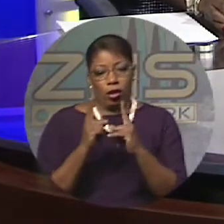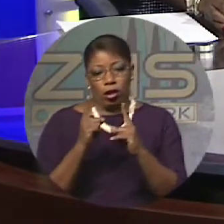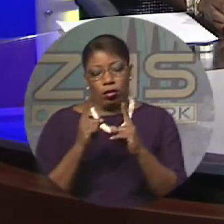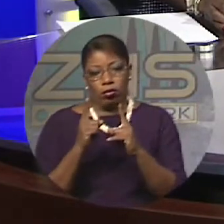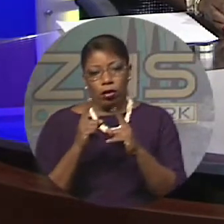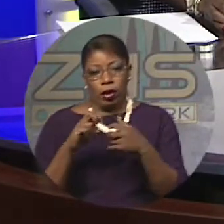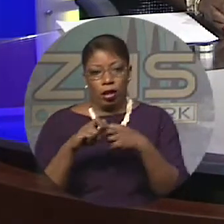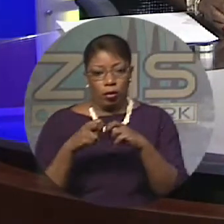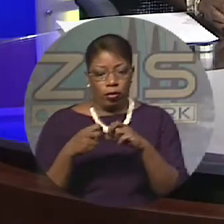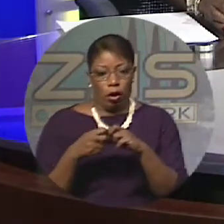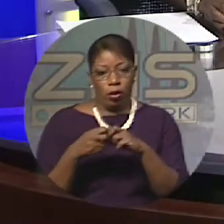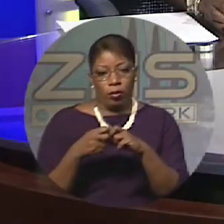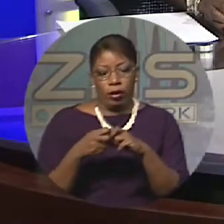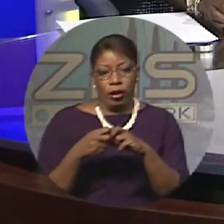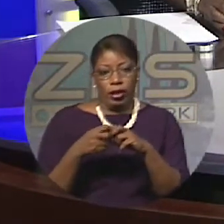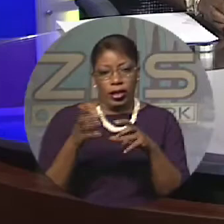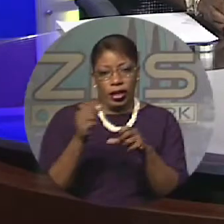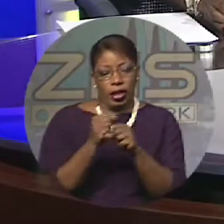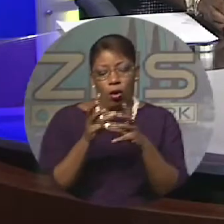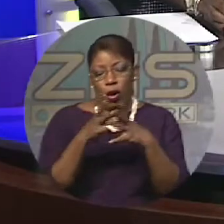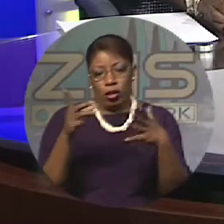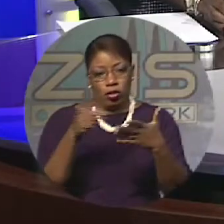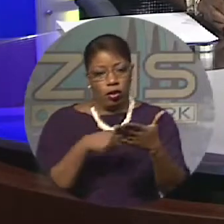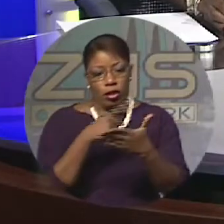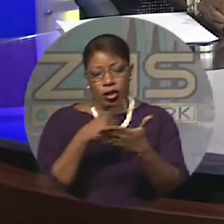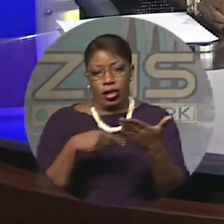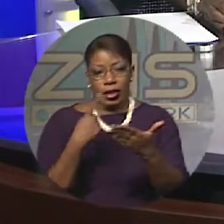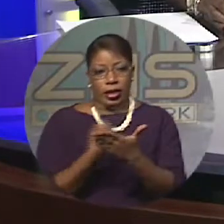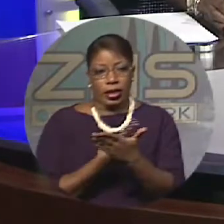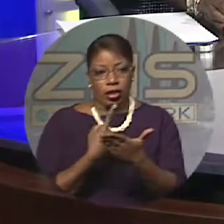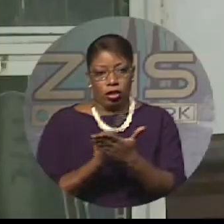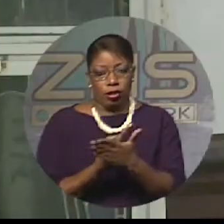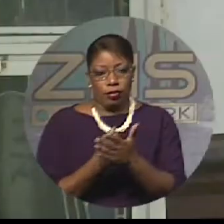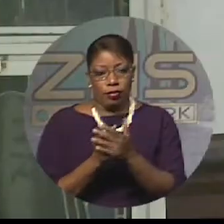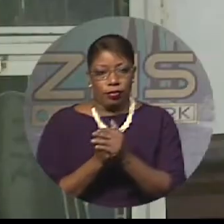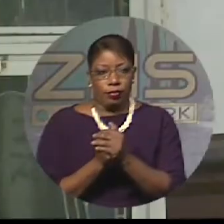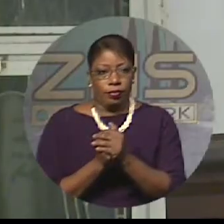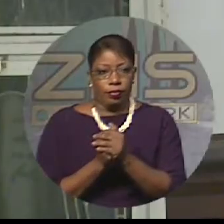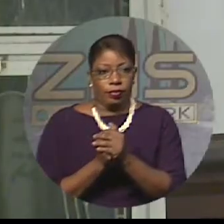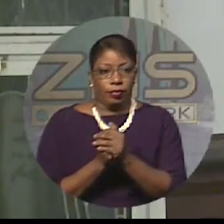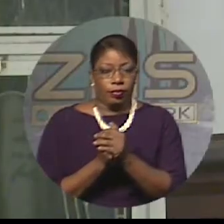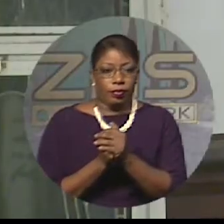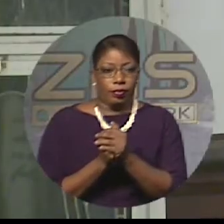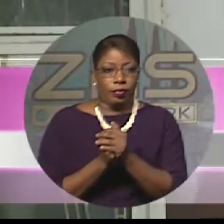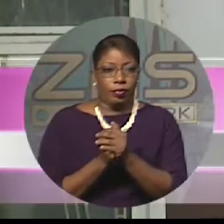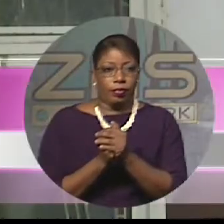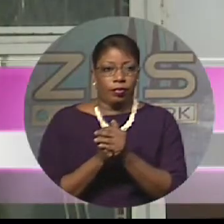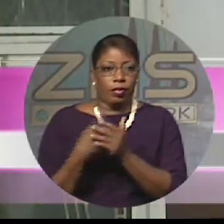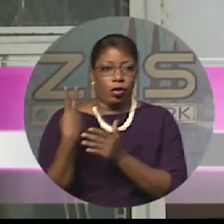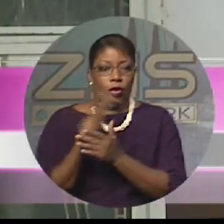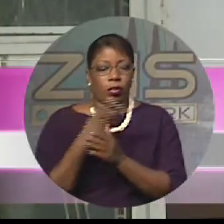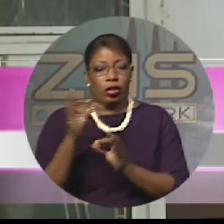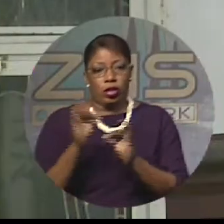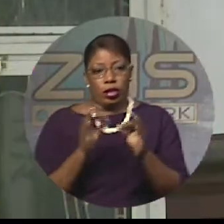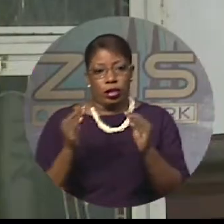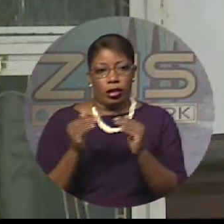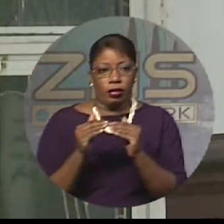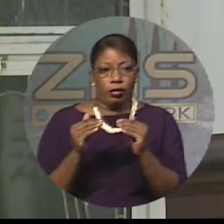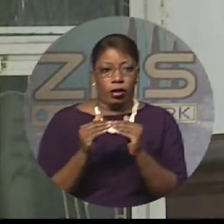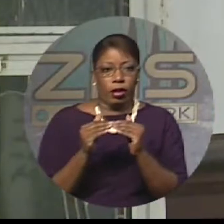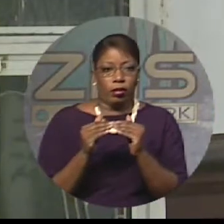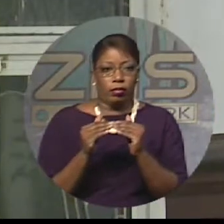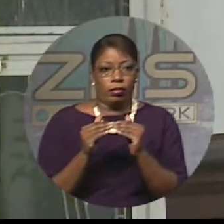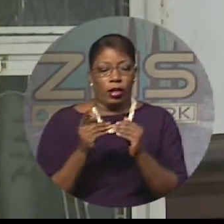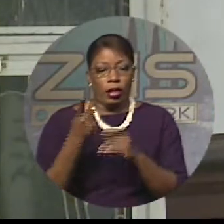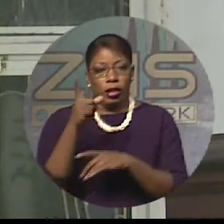that continues to receive widespread criticism and discussion. We are going to be just and fair.